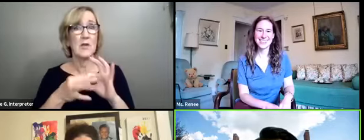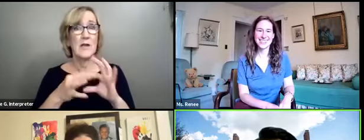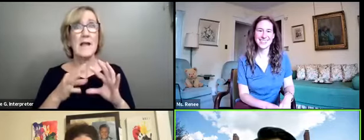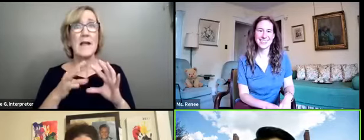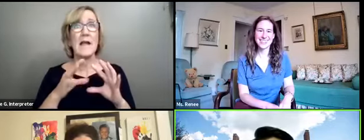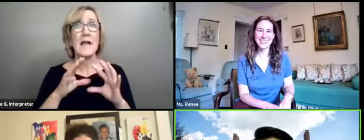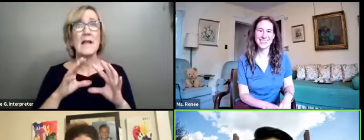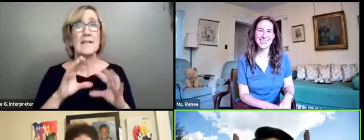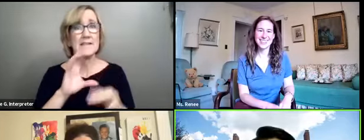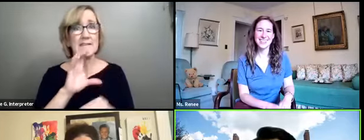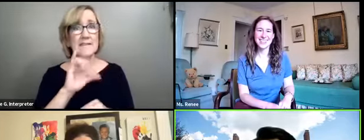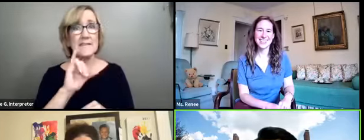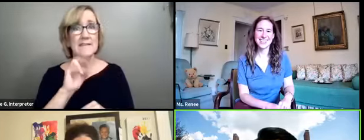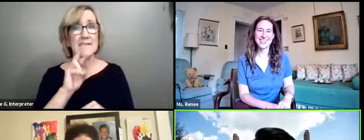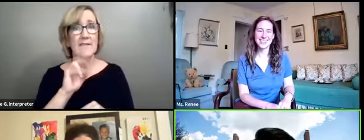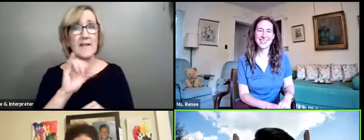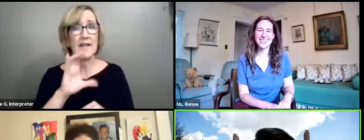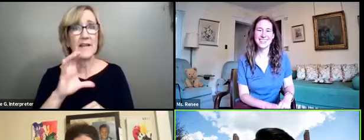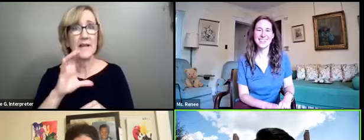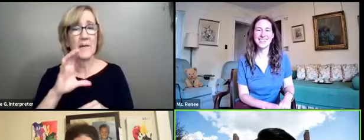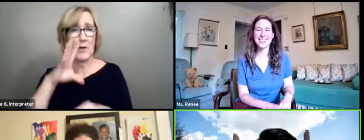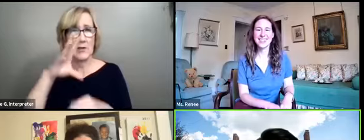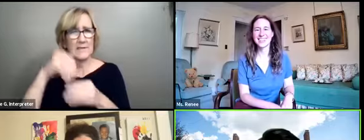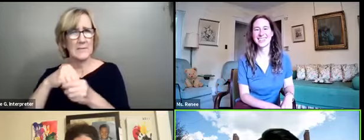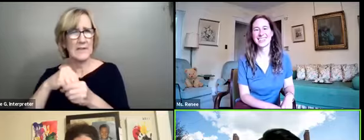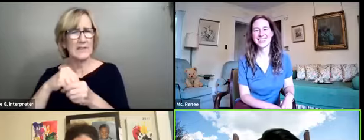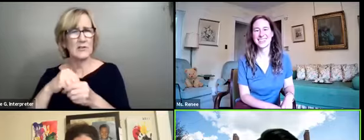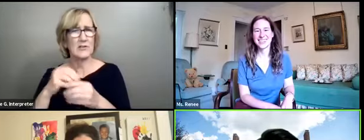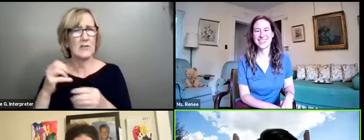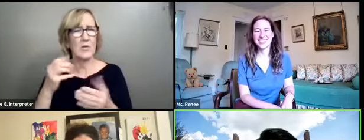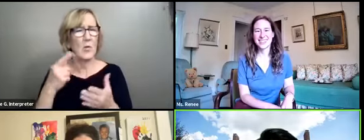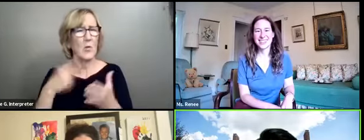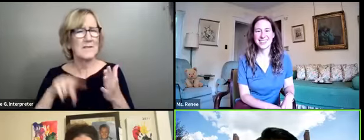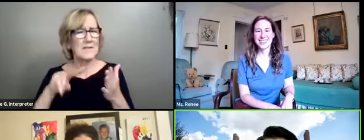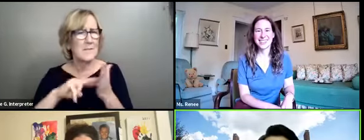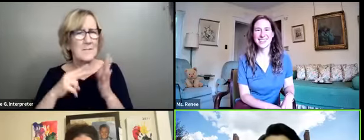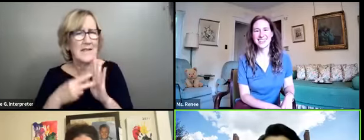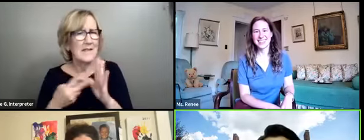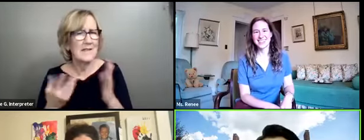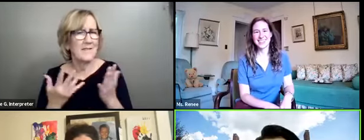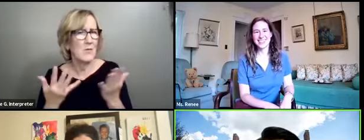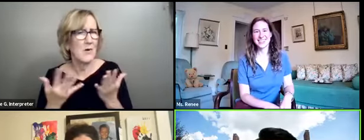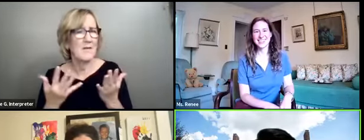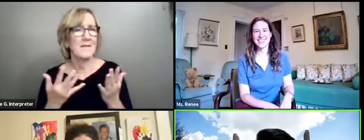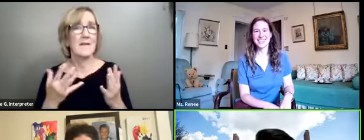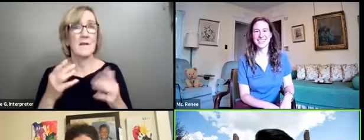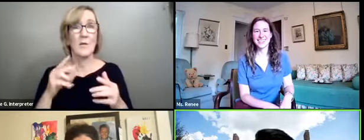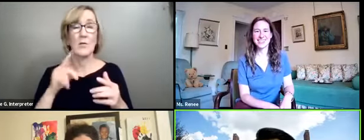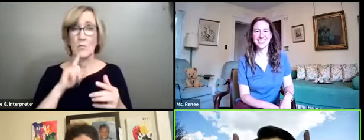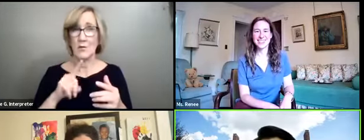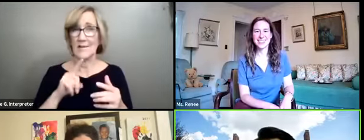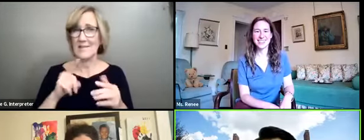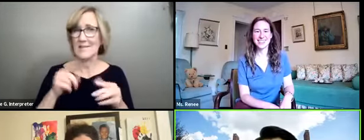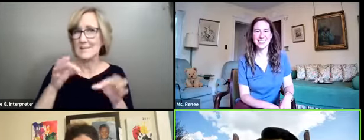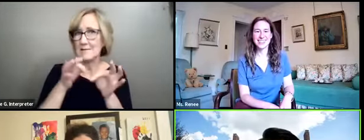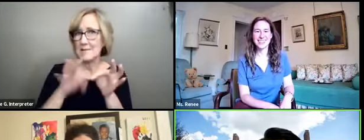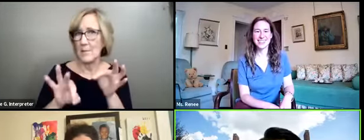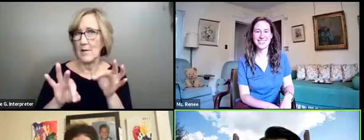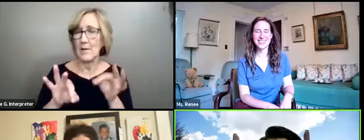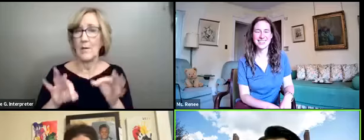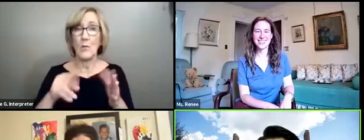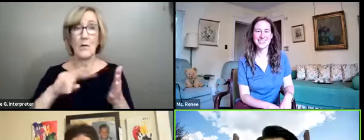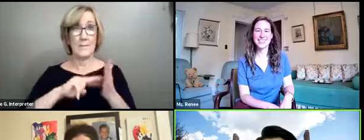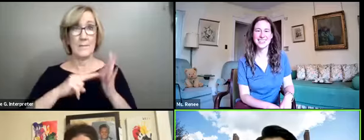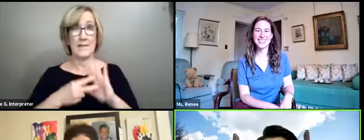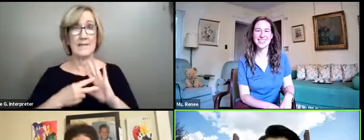civic responsibility. You're probably wondering, what is that? Like, what do you mean? Well, it's super simple. All it really